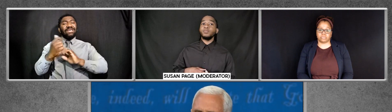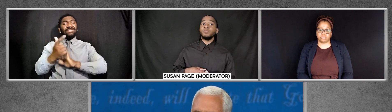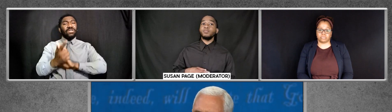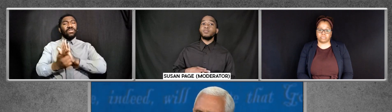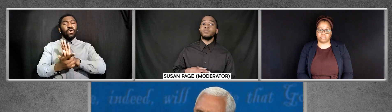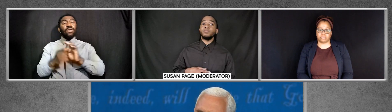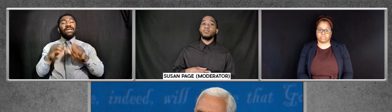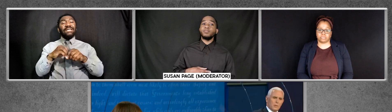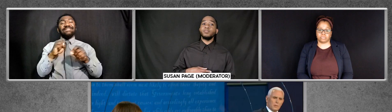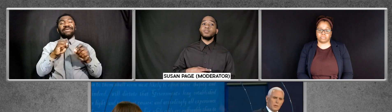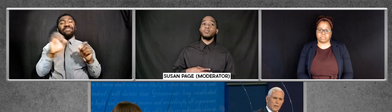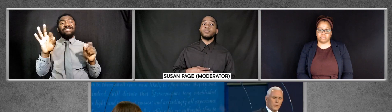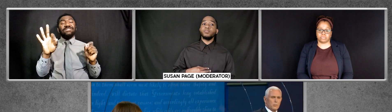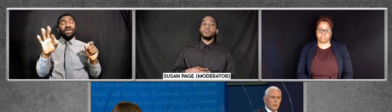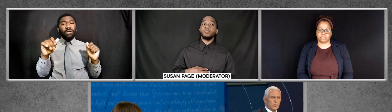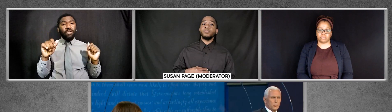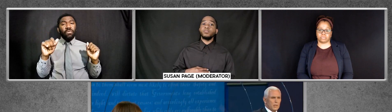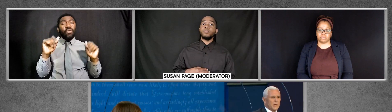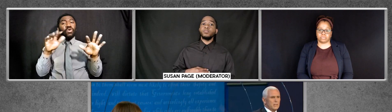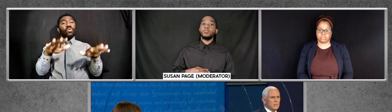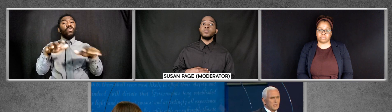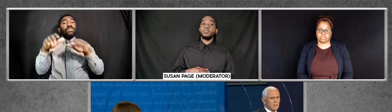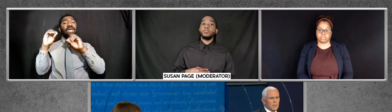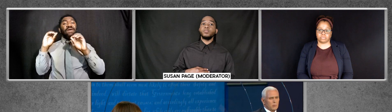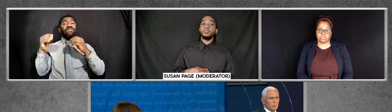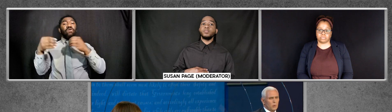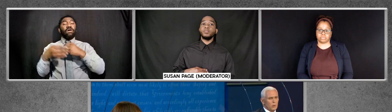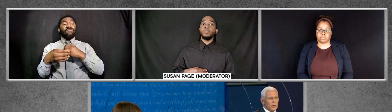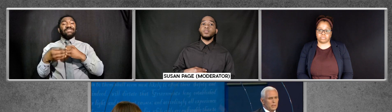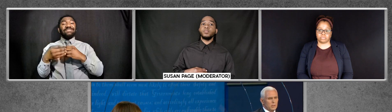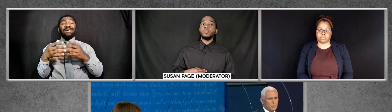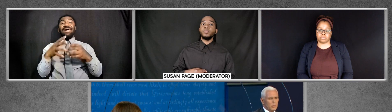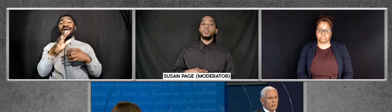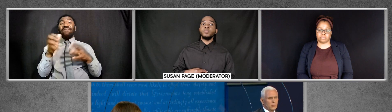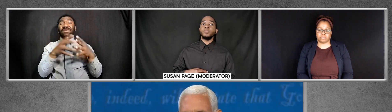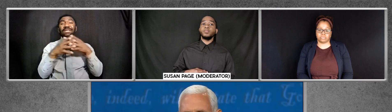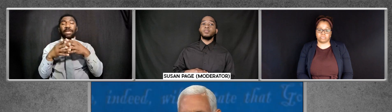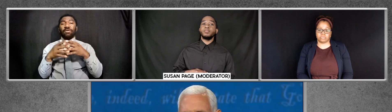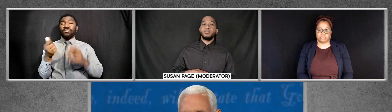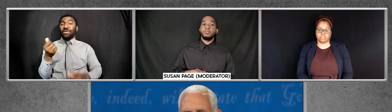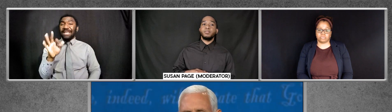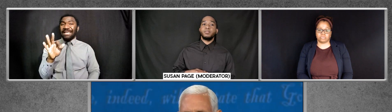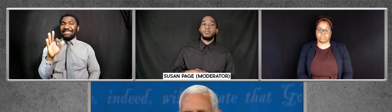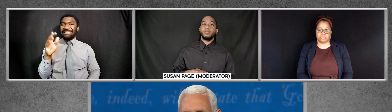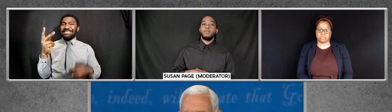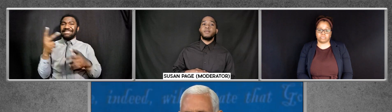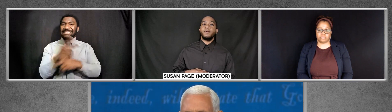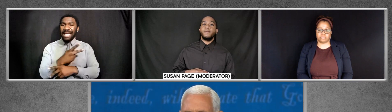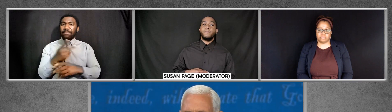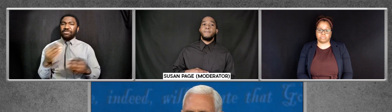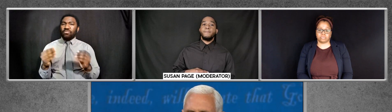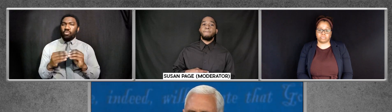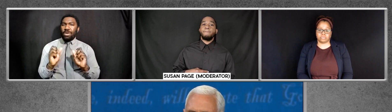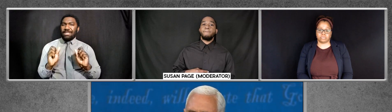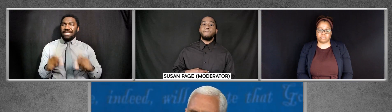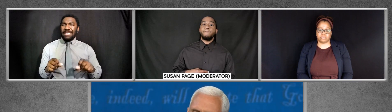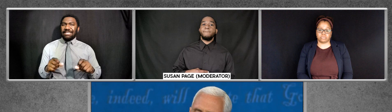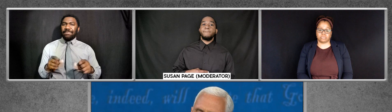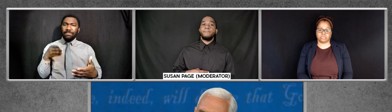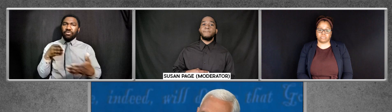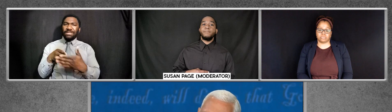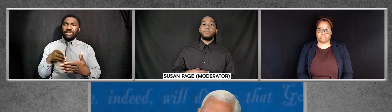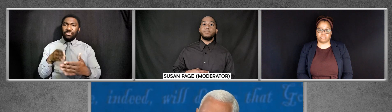left office, African Americans were 19 times more likely to be prosecuted for minor drug offenses than whites and